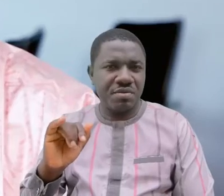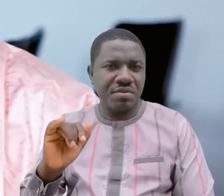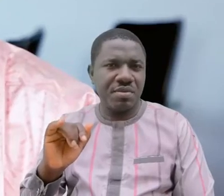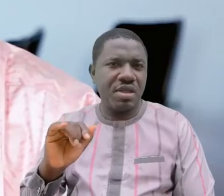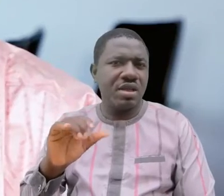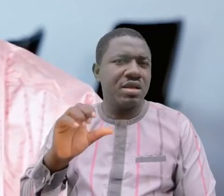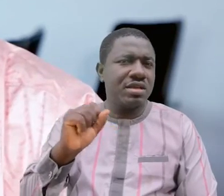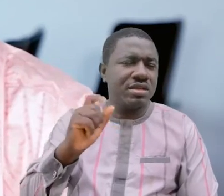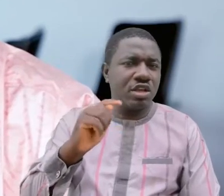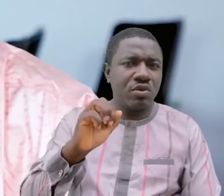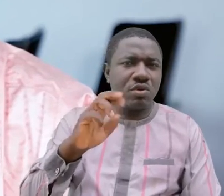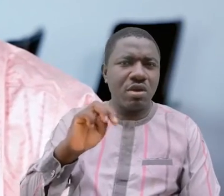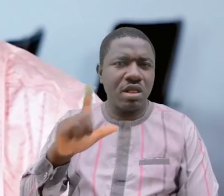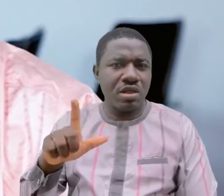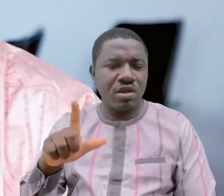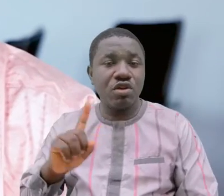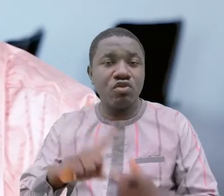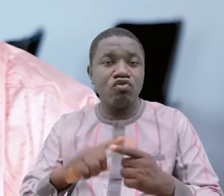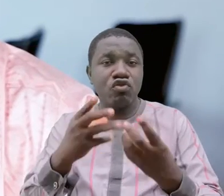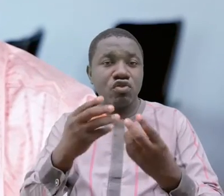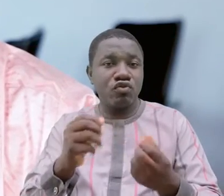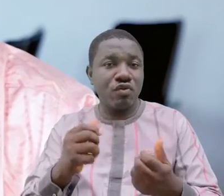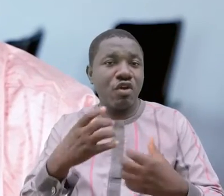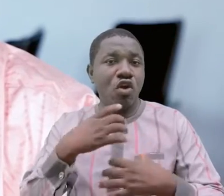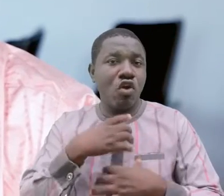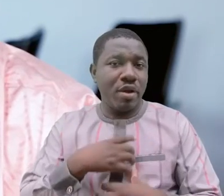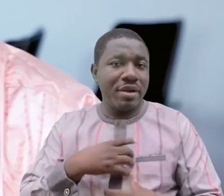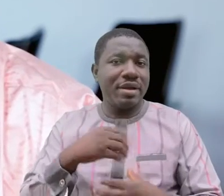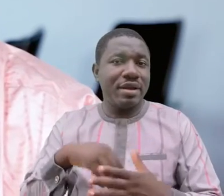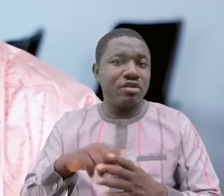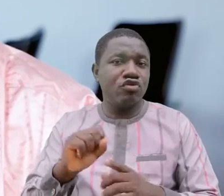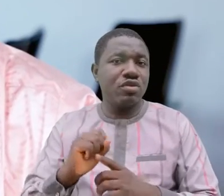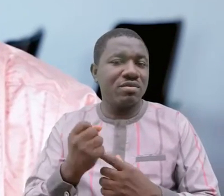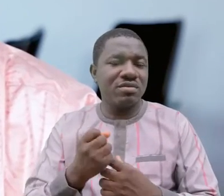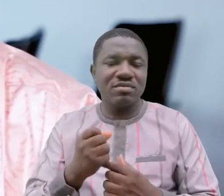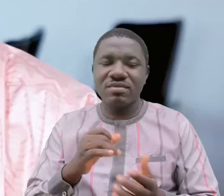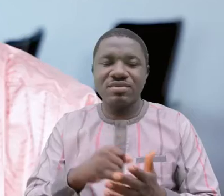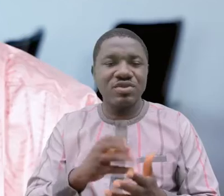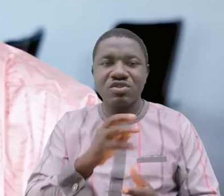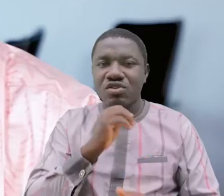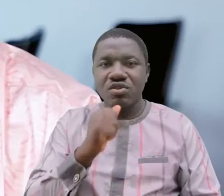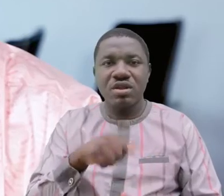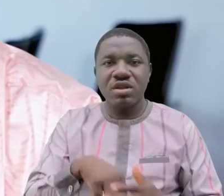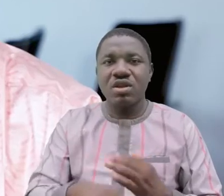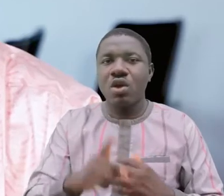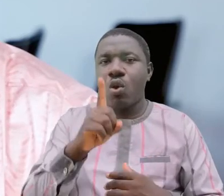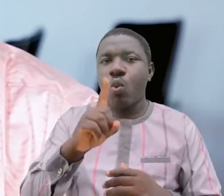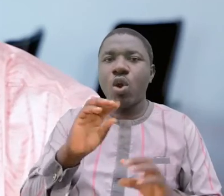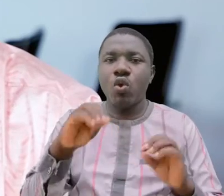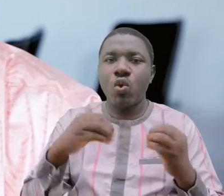approach towards addressing or minimizing the level of poverty and hunger in the society is not